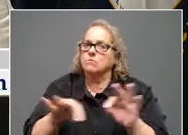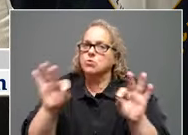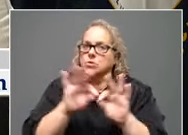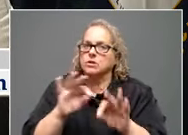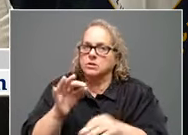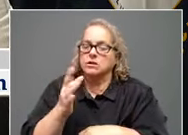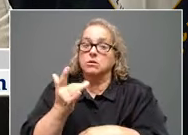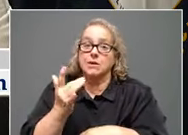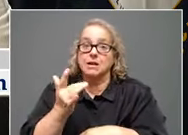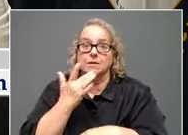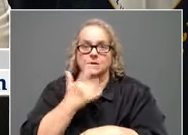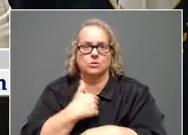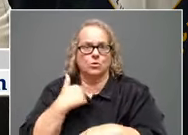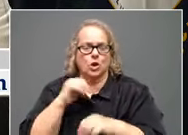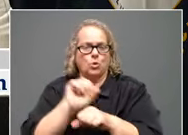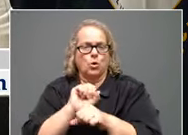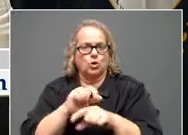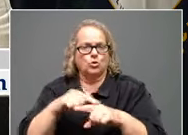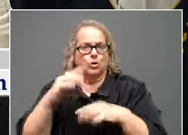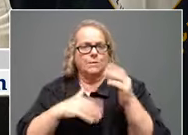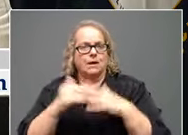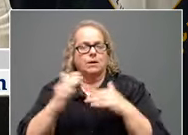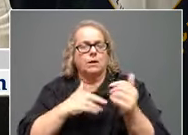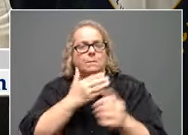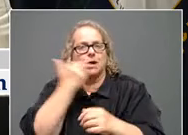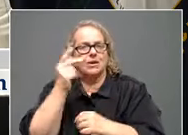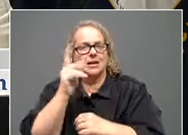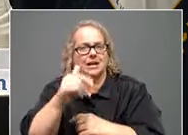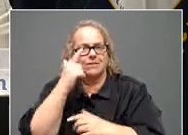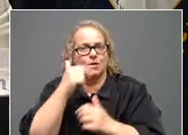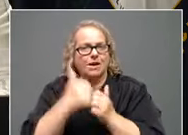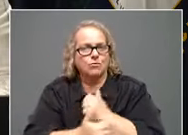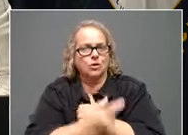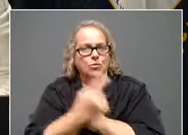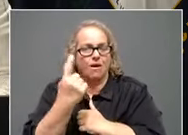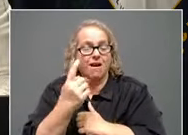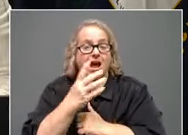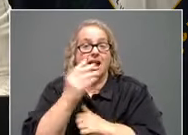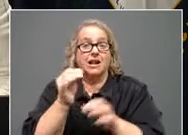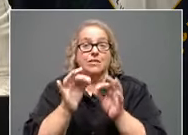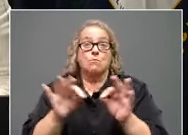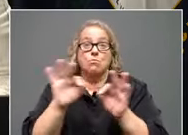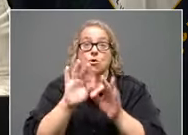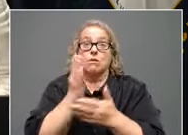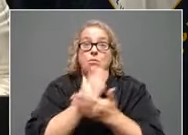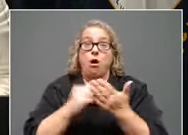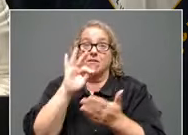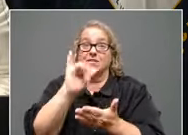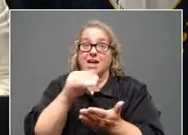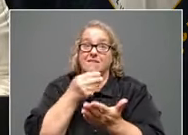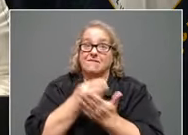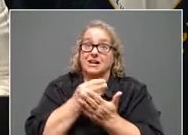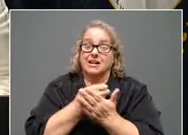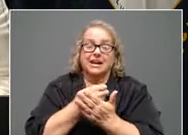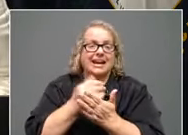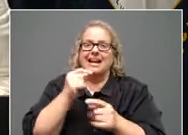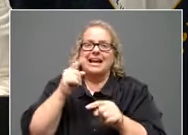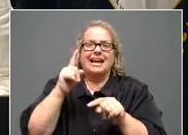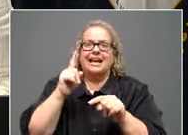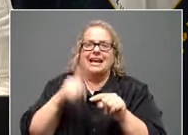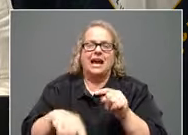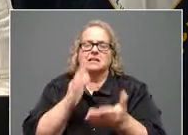working to build a better Kentucky for everyone. And the important part about this funding is it cannot end at the classroom